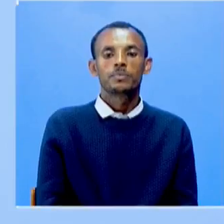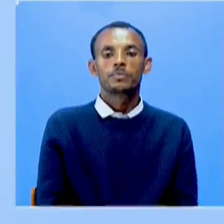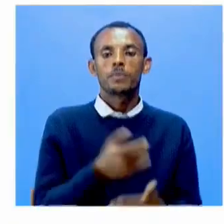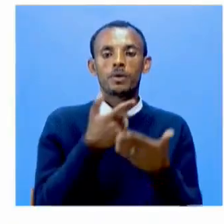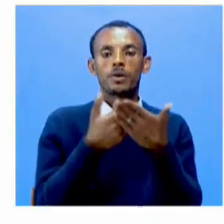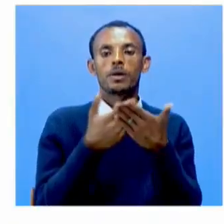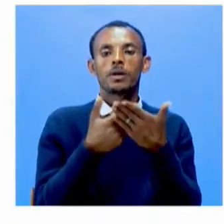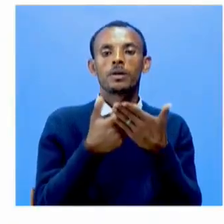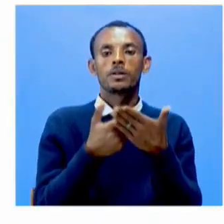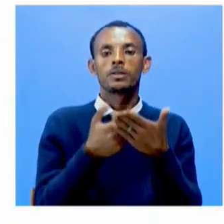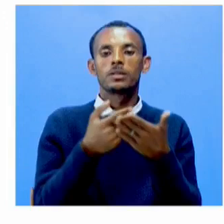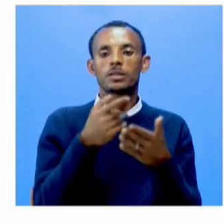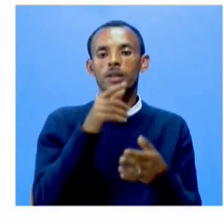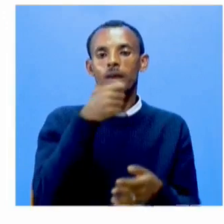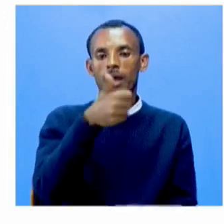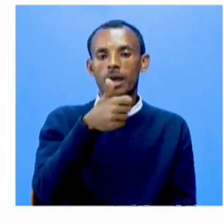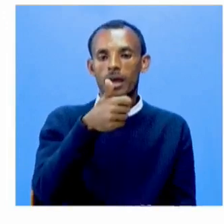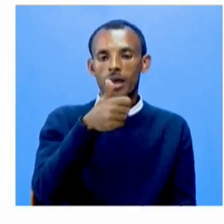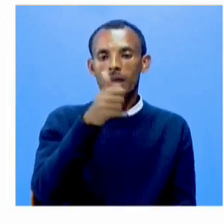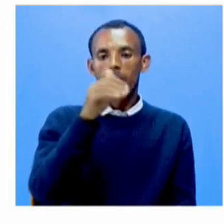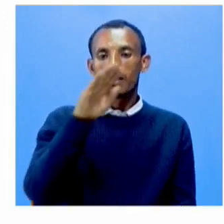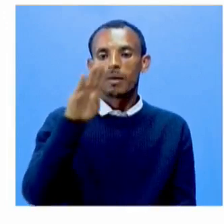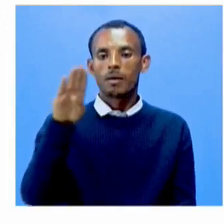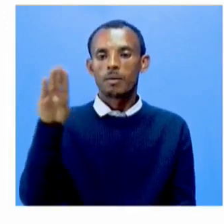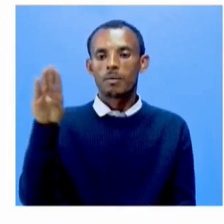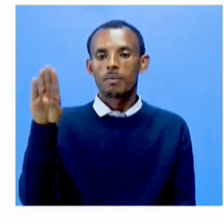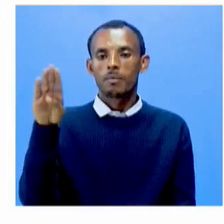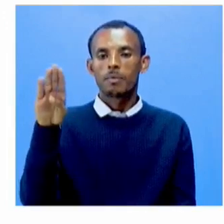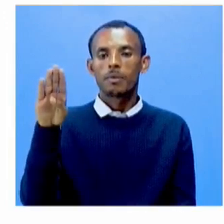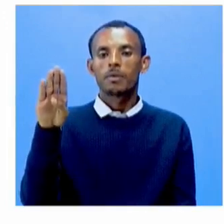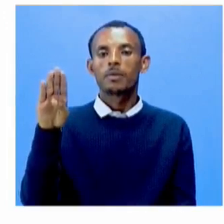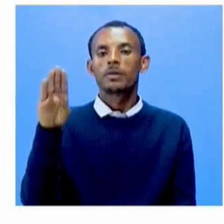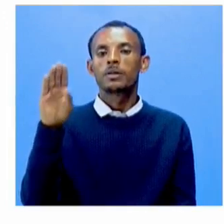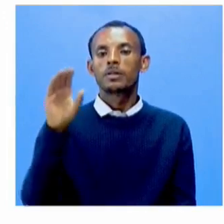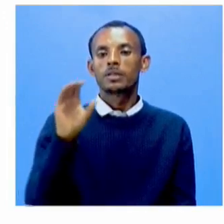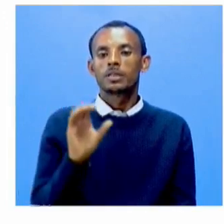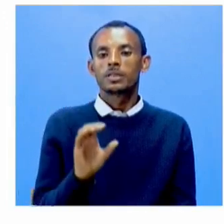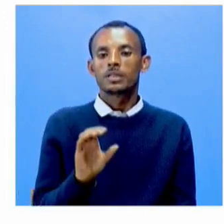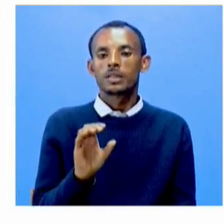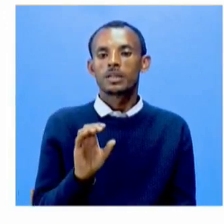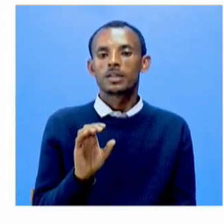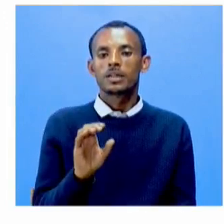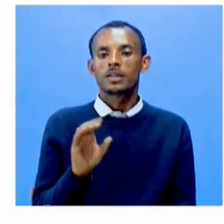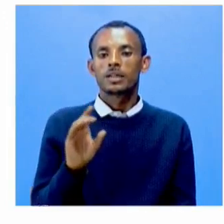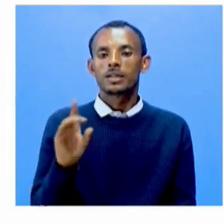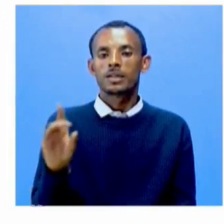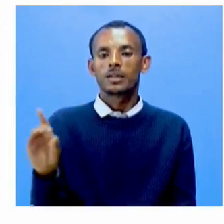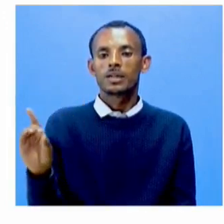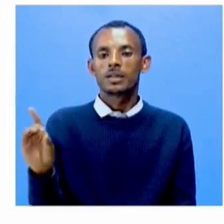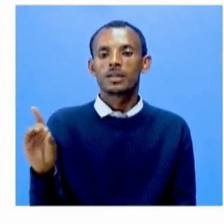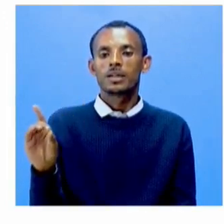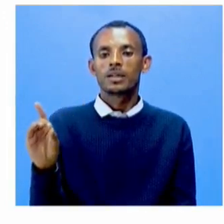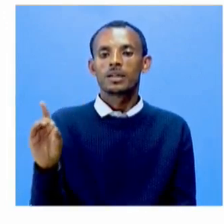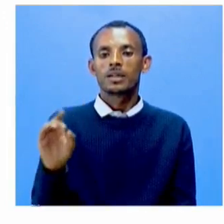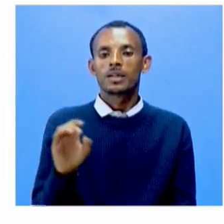Here, this side is A, B, C,